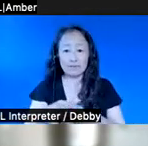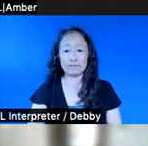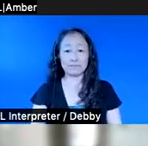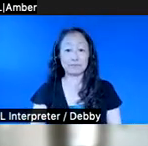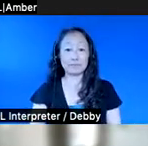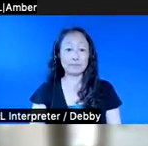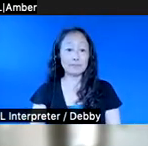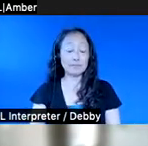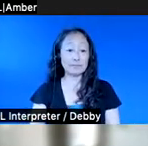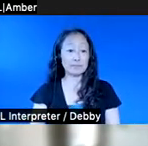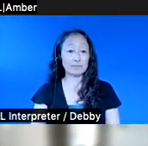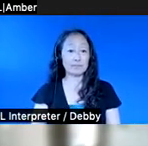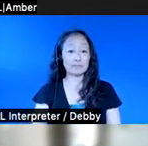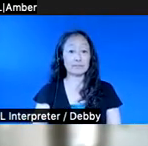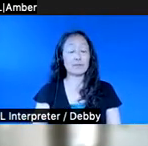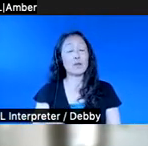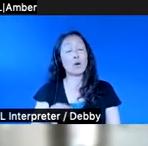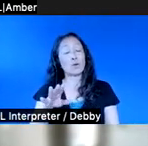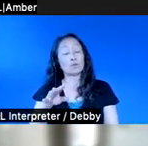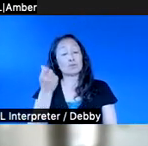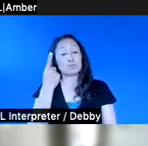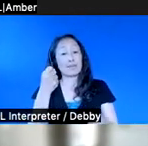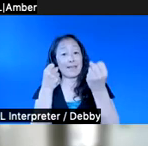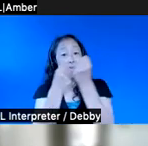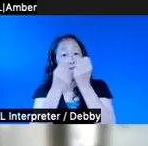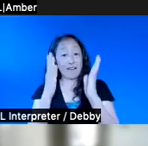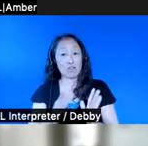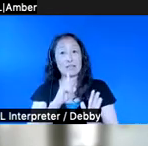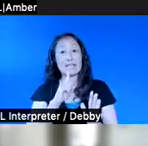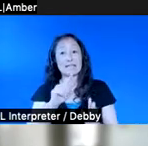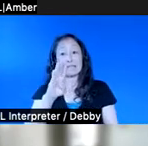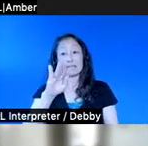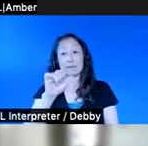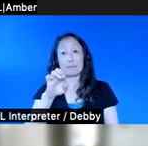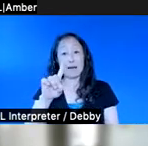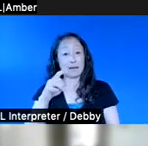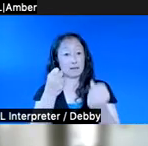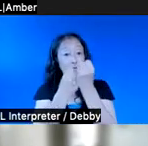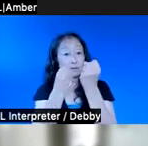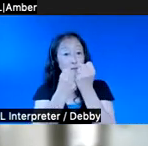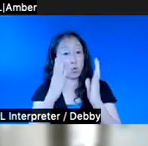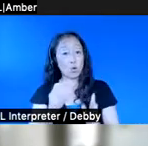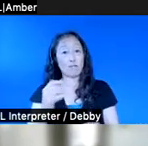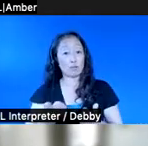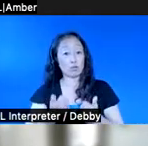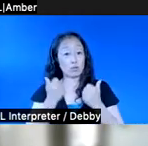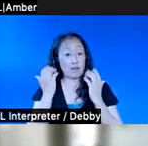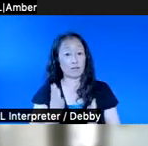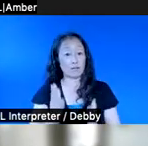So the advocate is a biased supporter of survivors. And we are